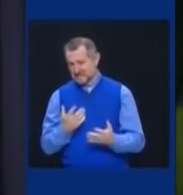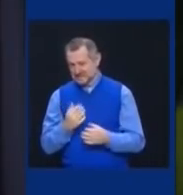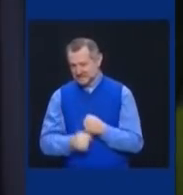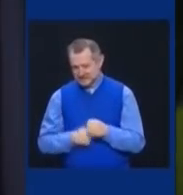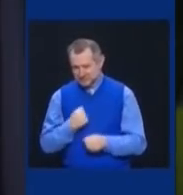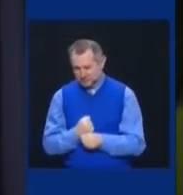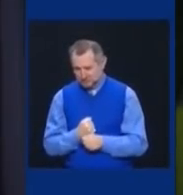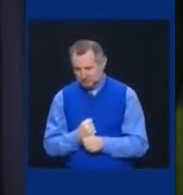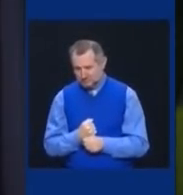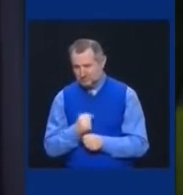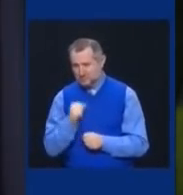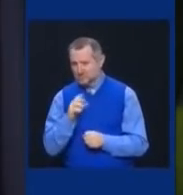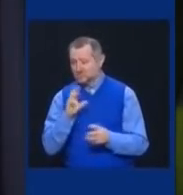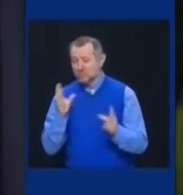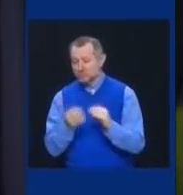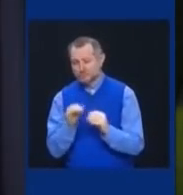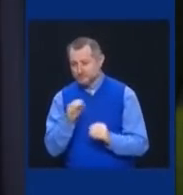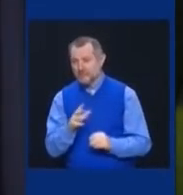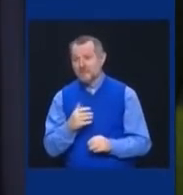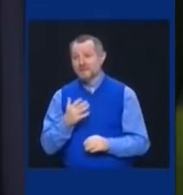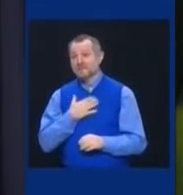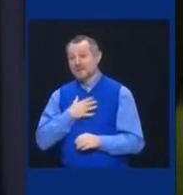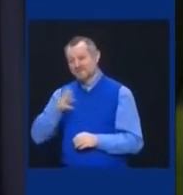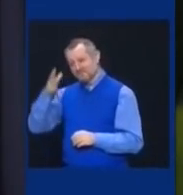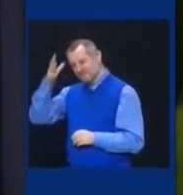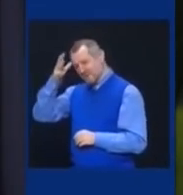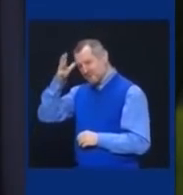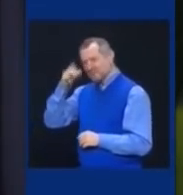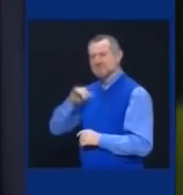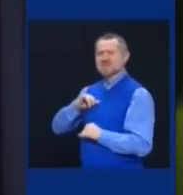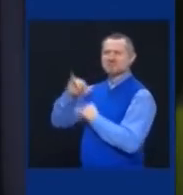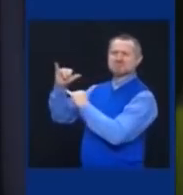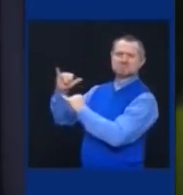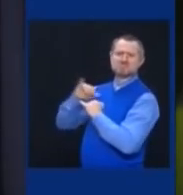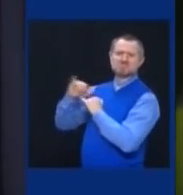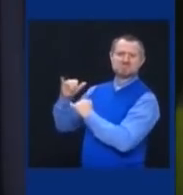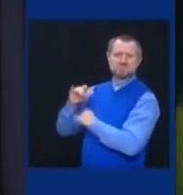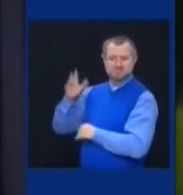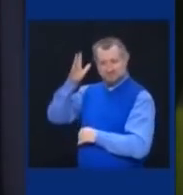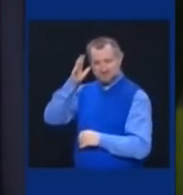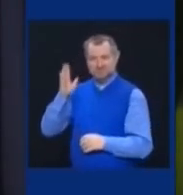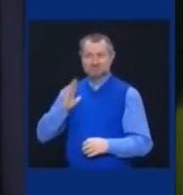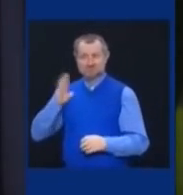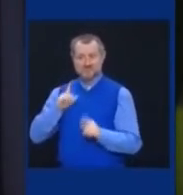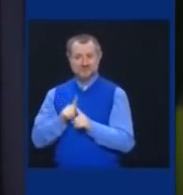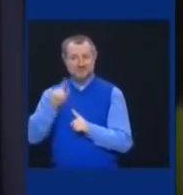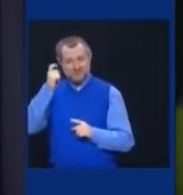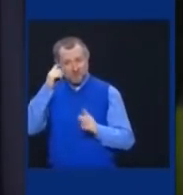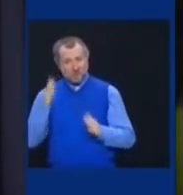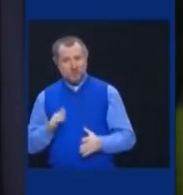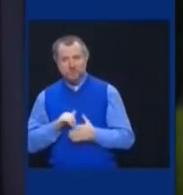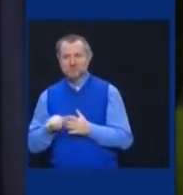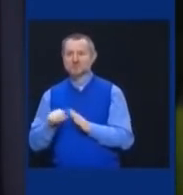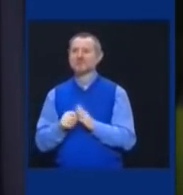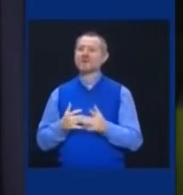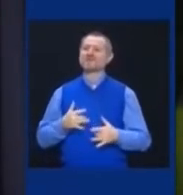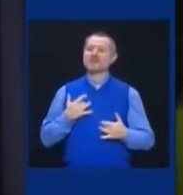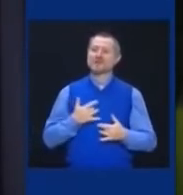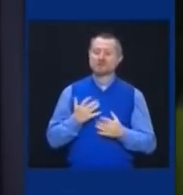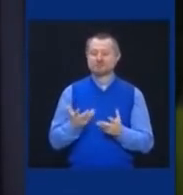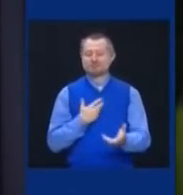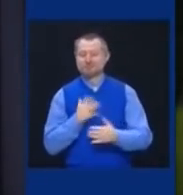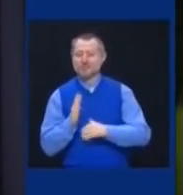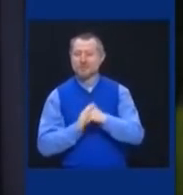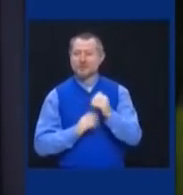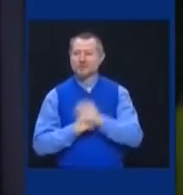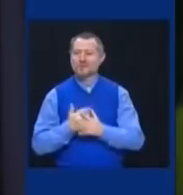Yeah, we're watching. By the way, it was my father's way of greeting people. You're the governor of the state. Mm. You want people to feel comfortable. You want to reach out